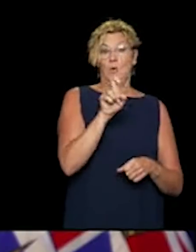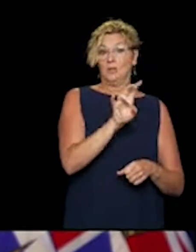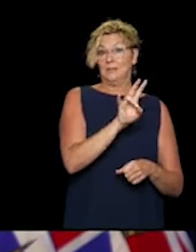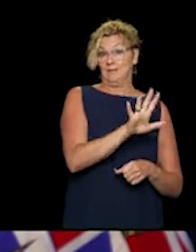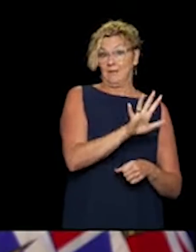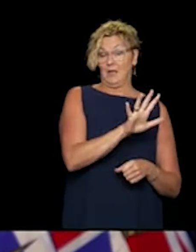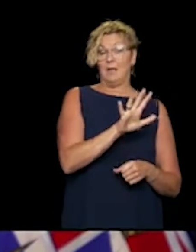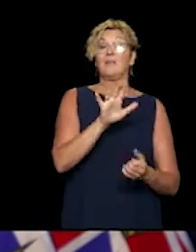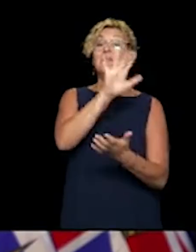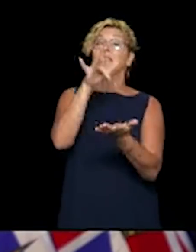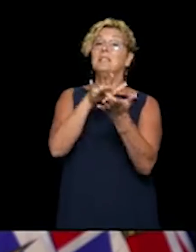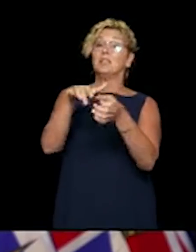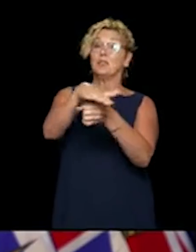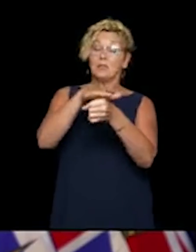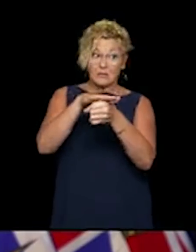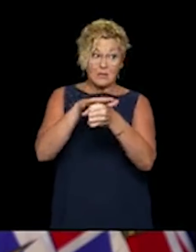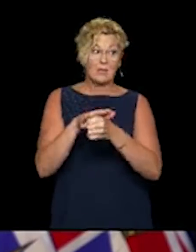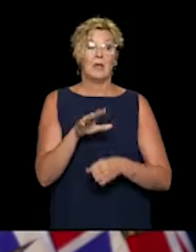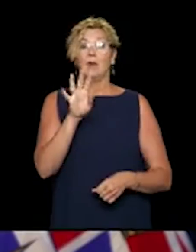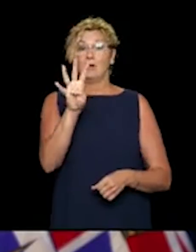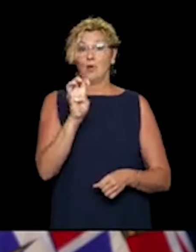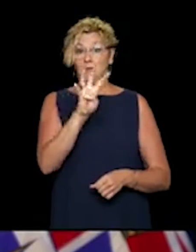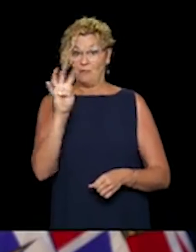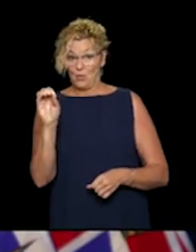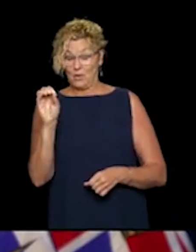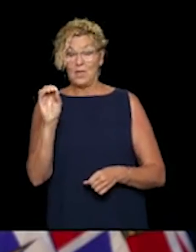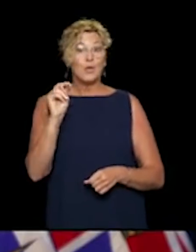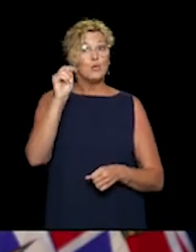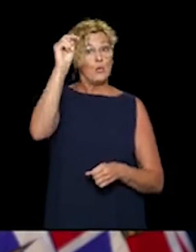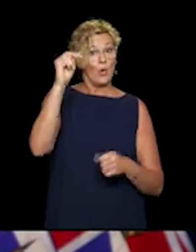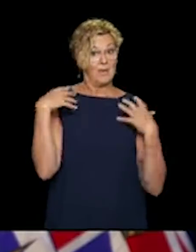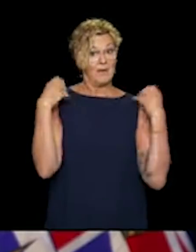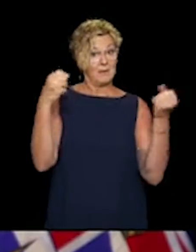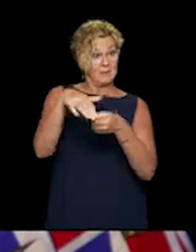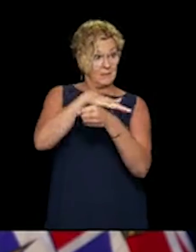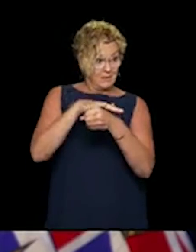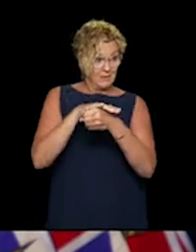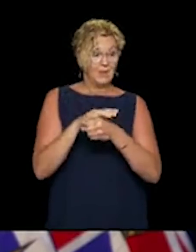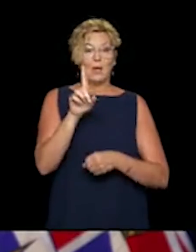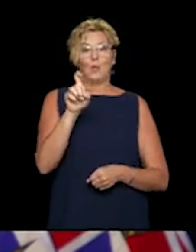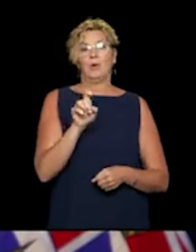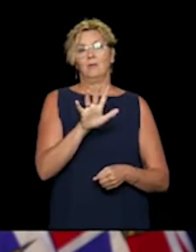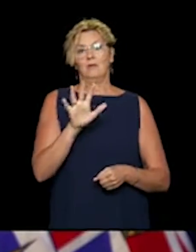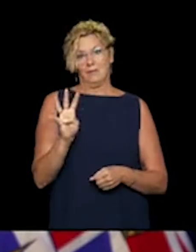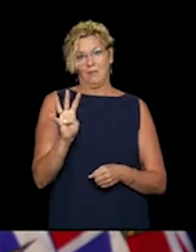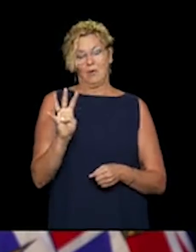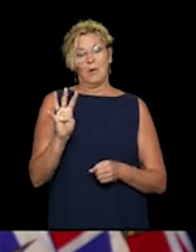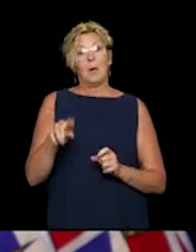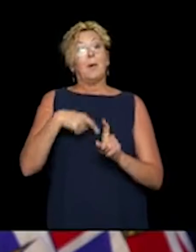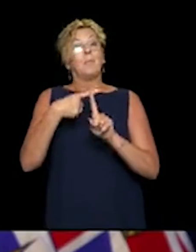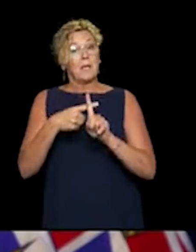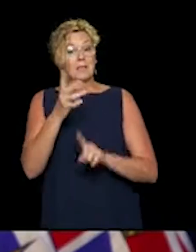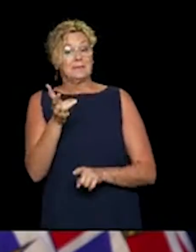people in the Vancouver Island Health Region, 440 people in the Interior Health Region, and 154 people in